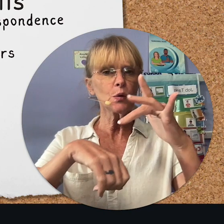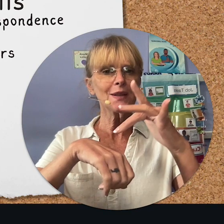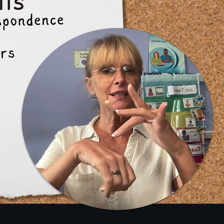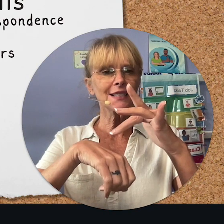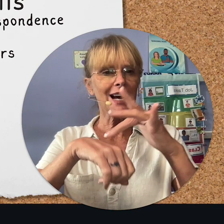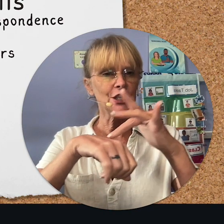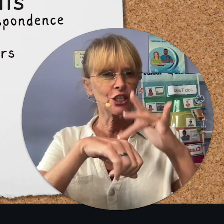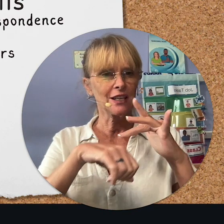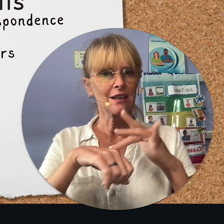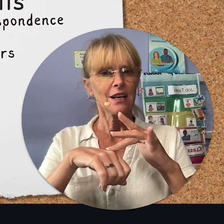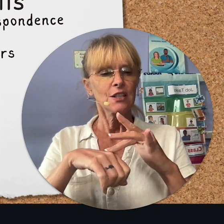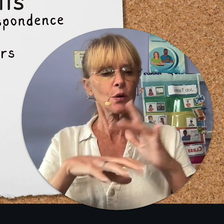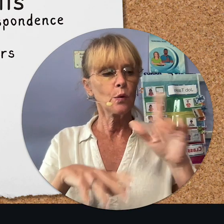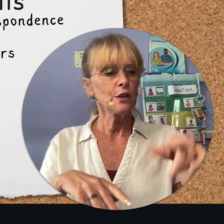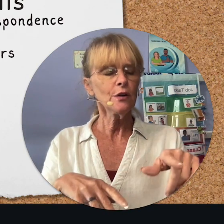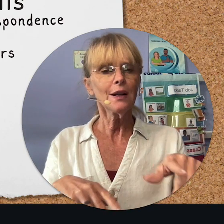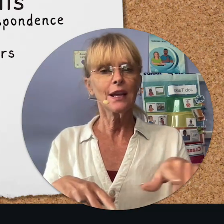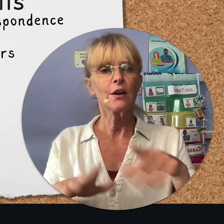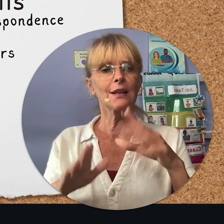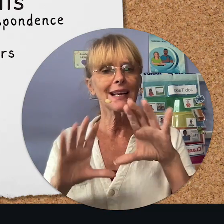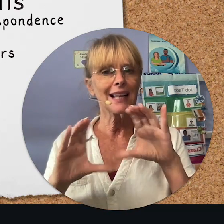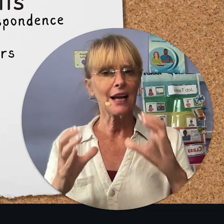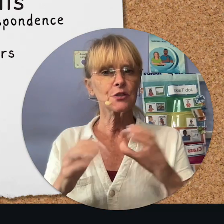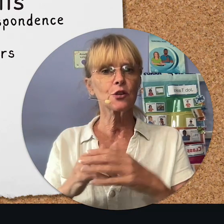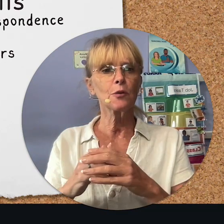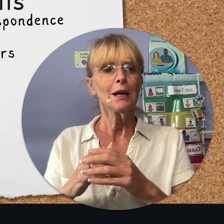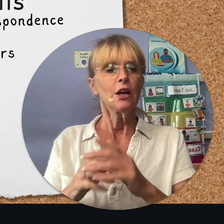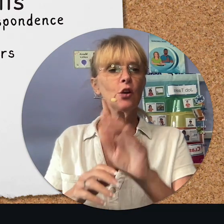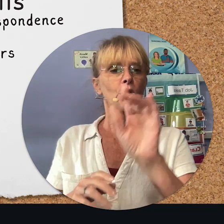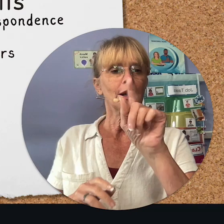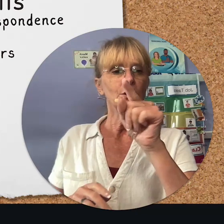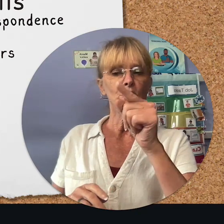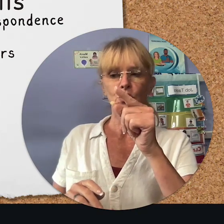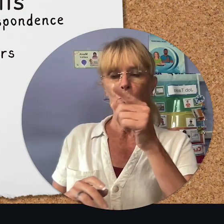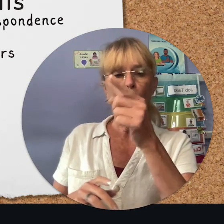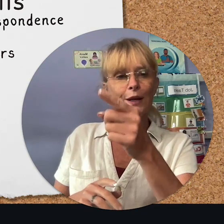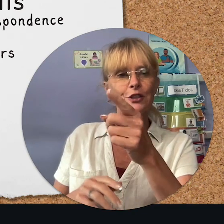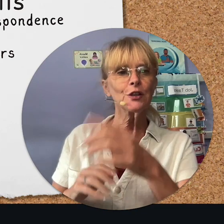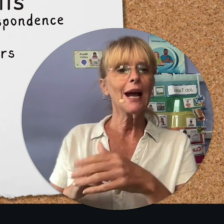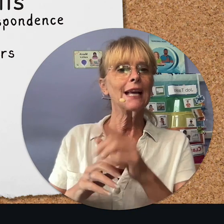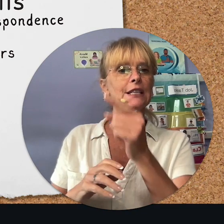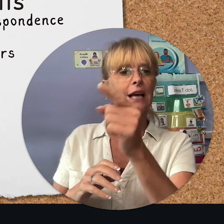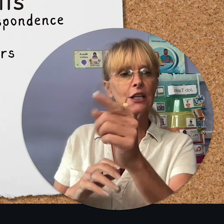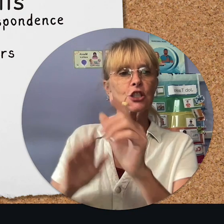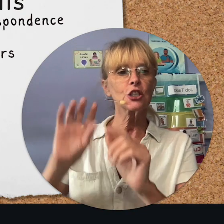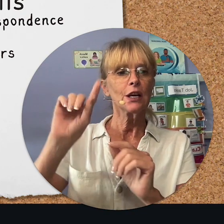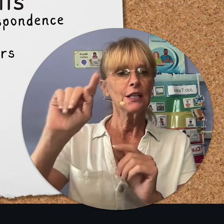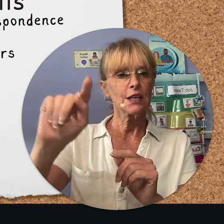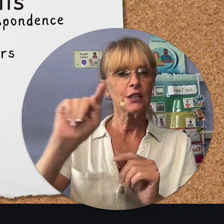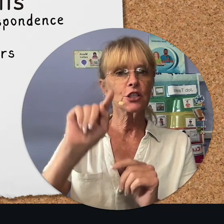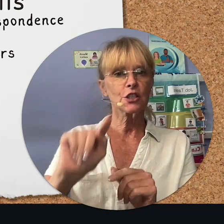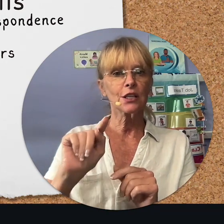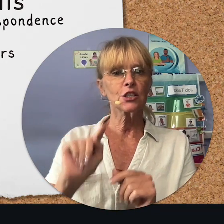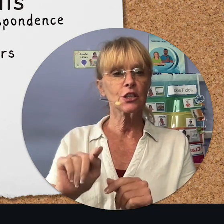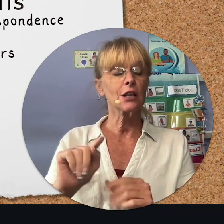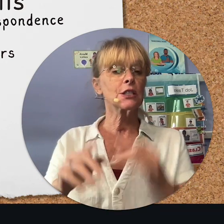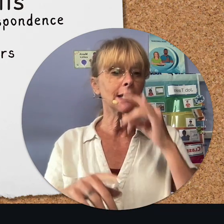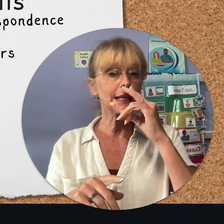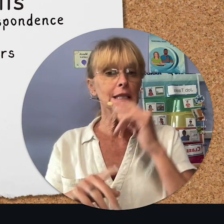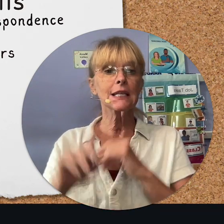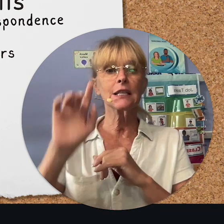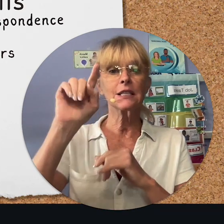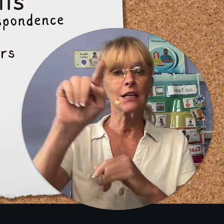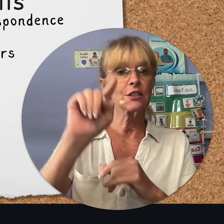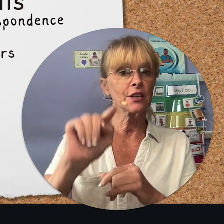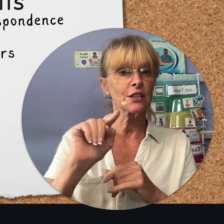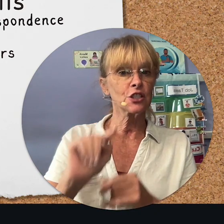also do with the touching. So when you are there in the classroom, you can use your pointer and touch. The